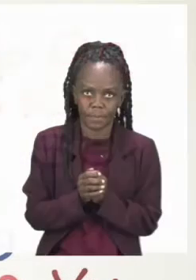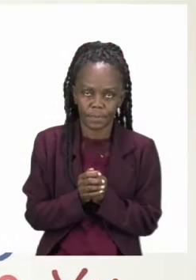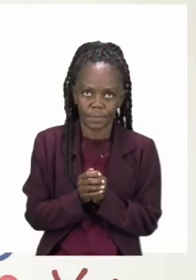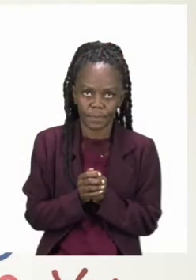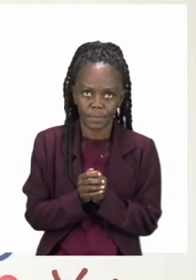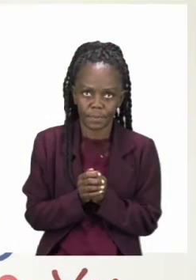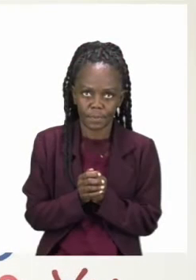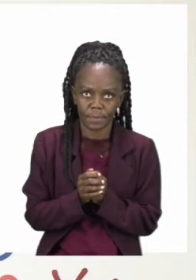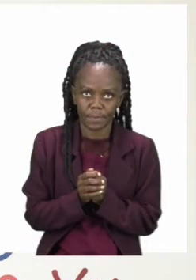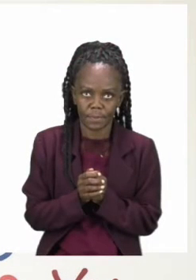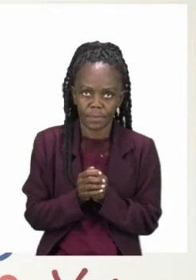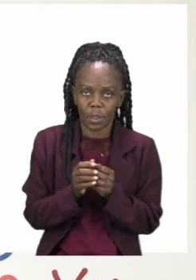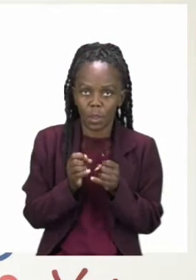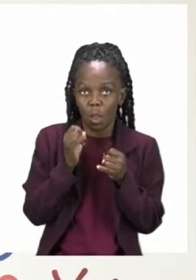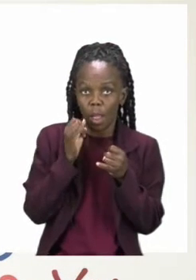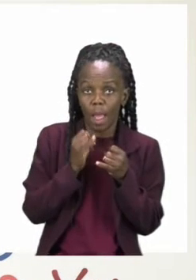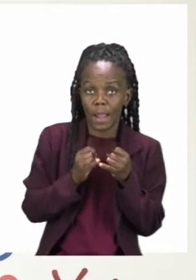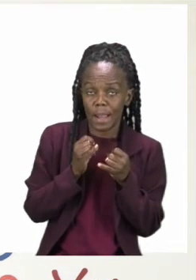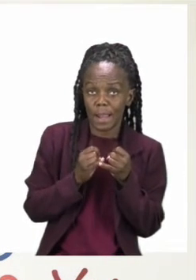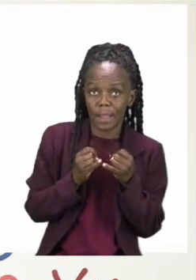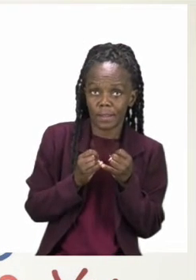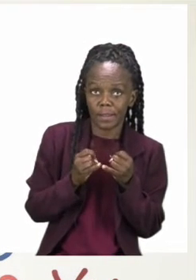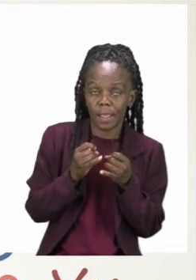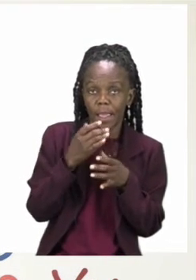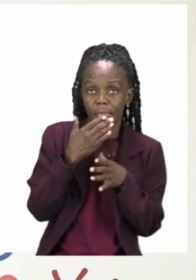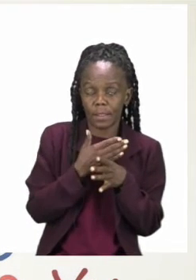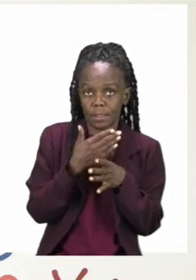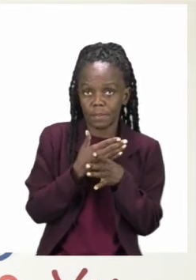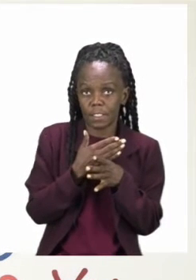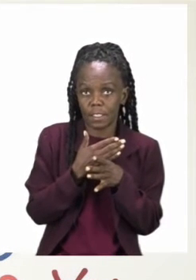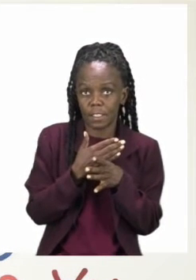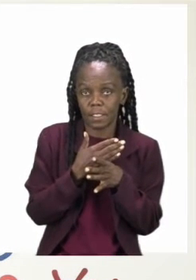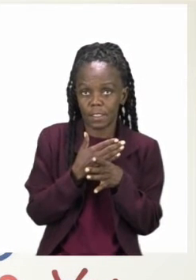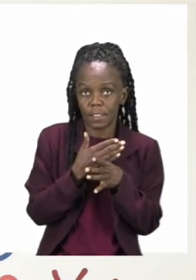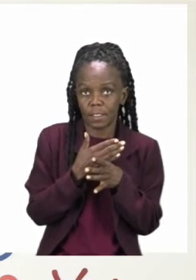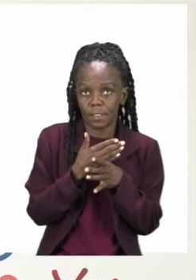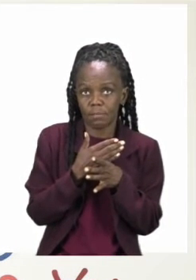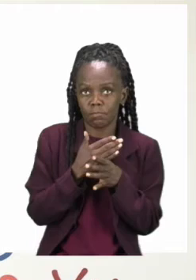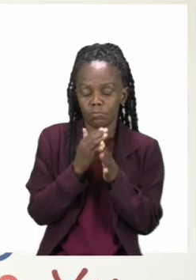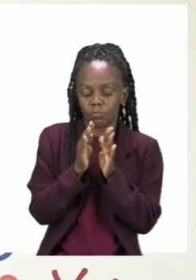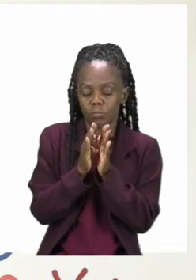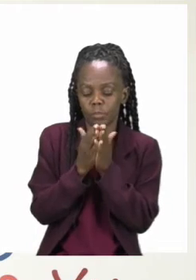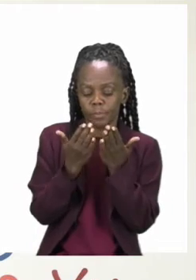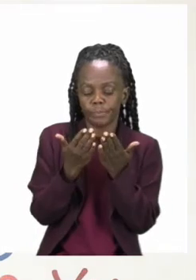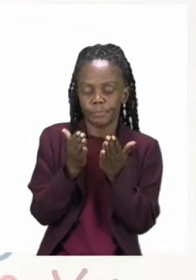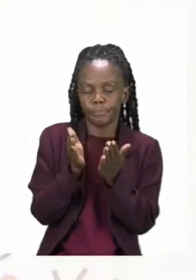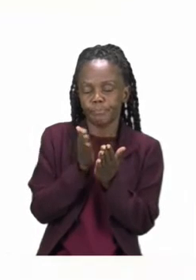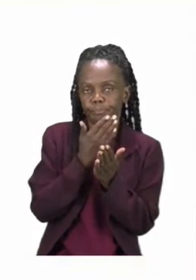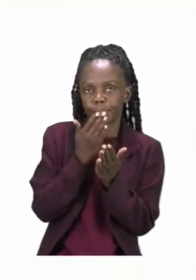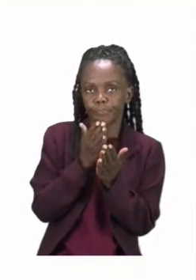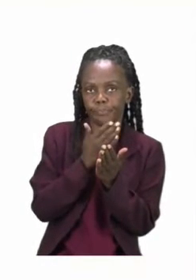For our last activity for this lesson, let us turn to page 14.